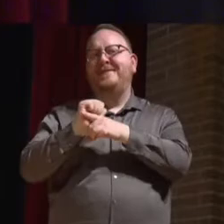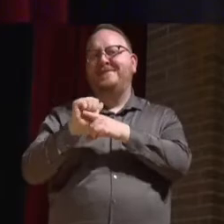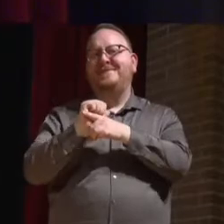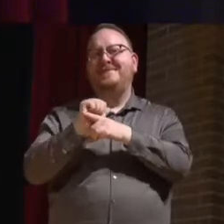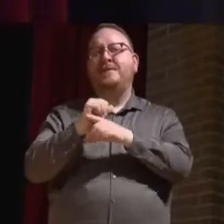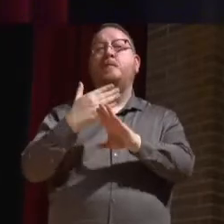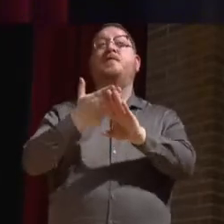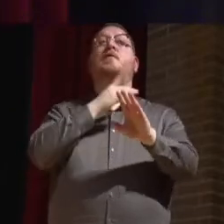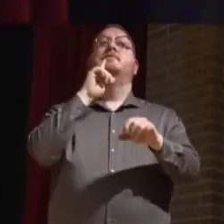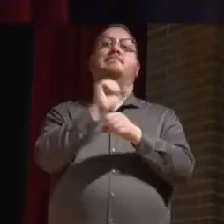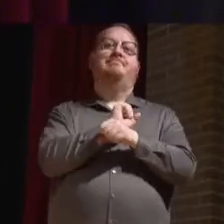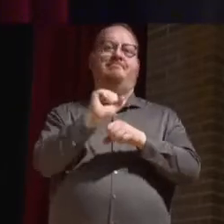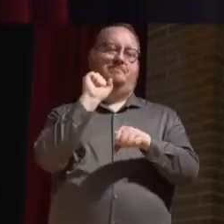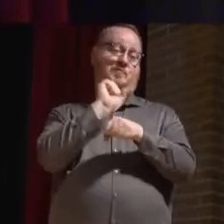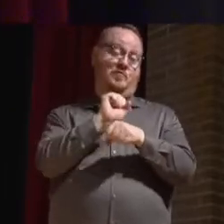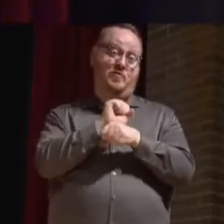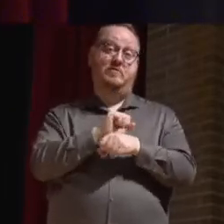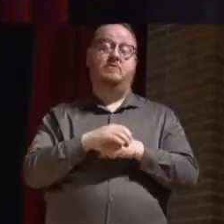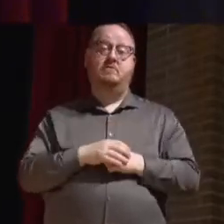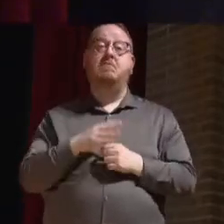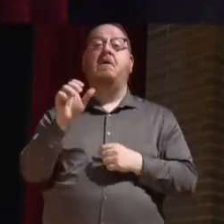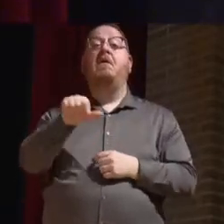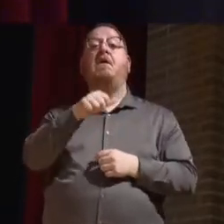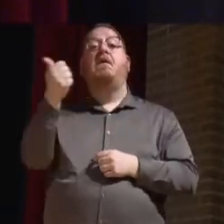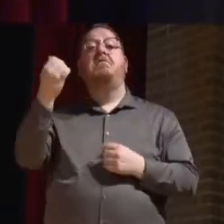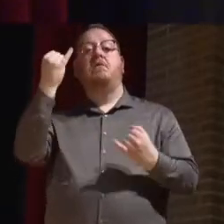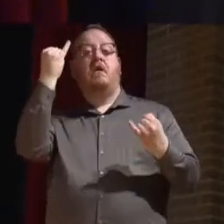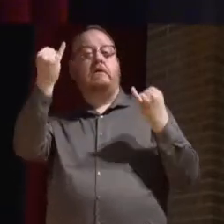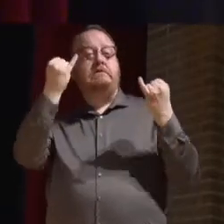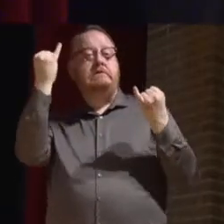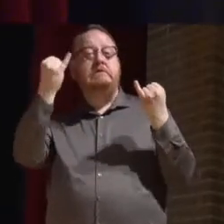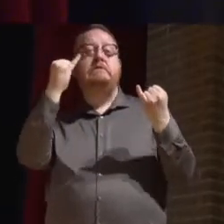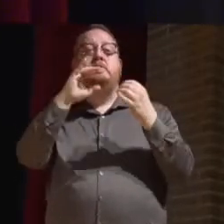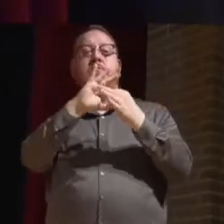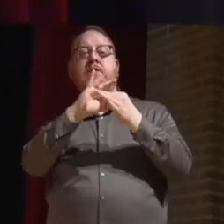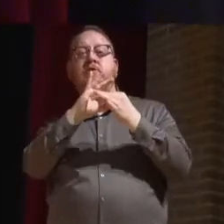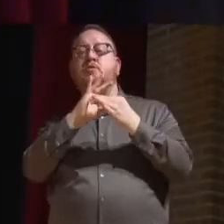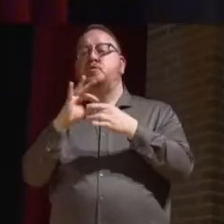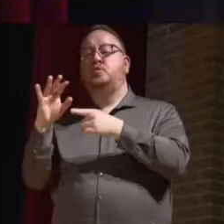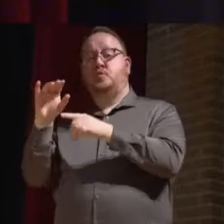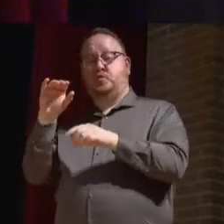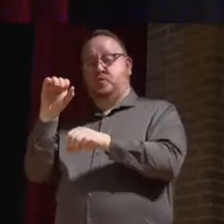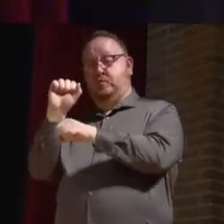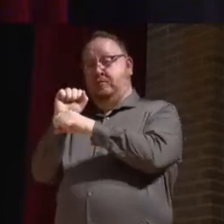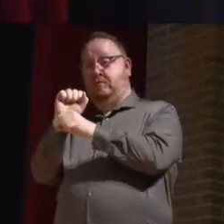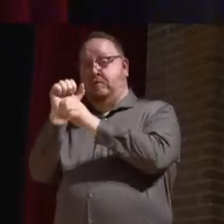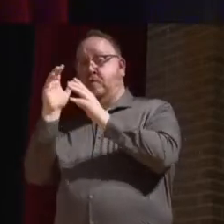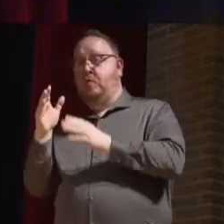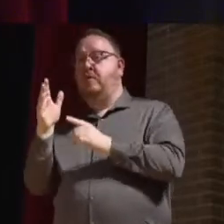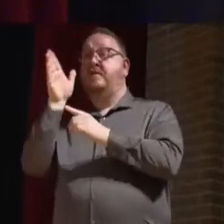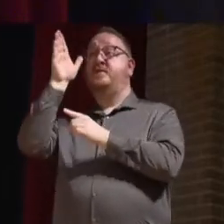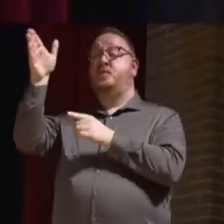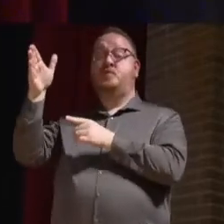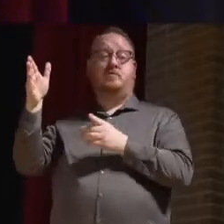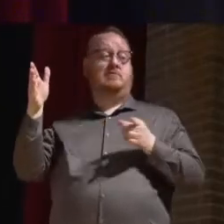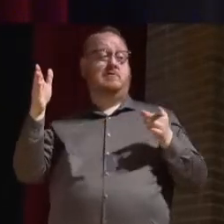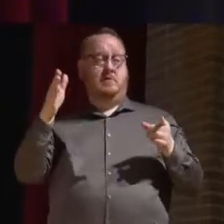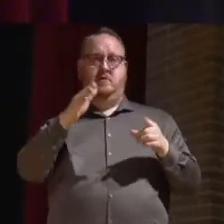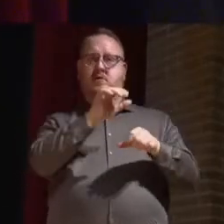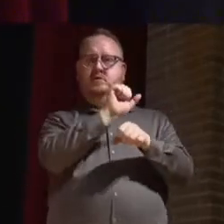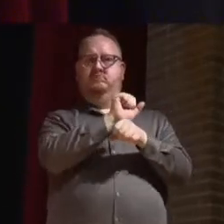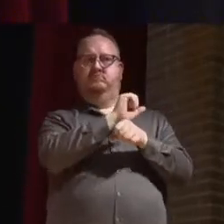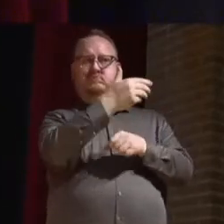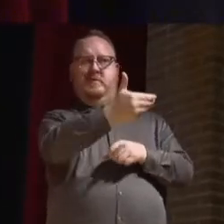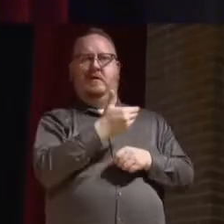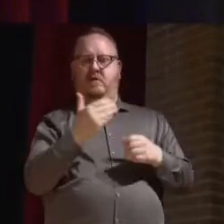things. Any other ideas on connecting employees to jobs in the community? Anything else that we